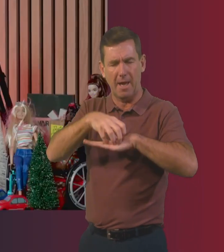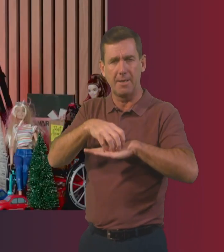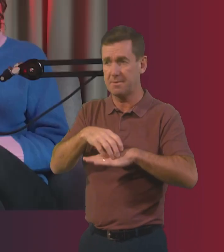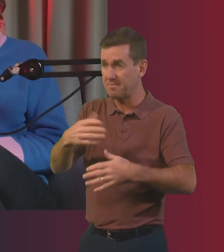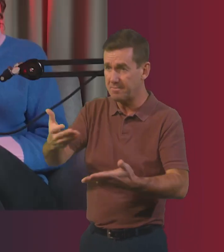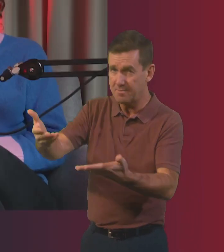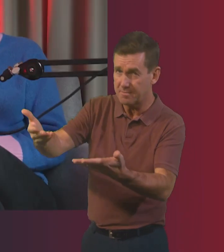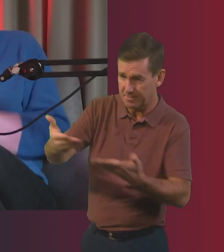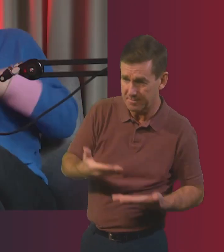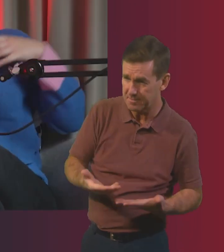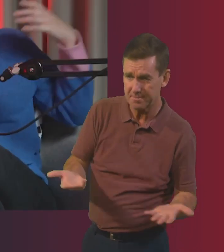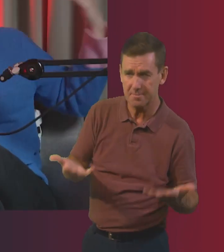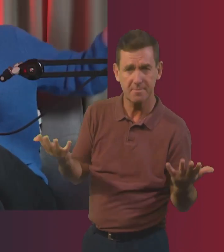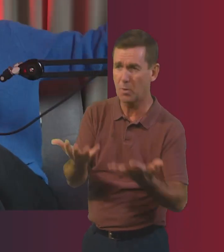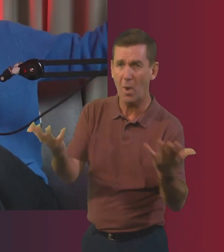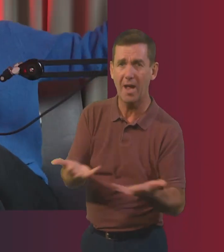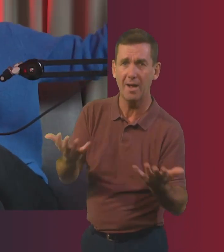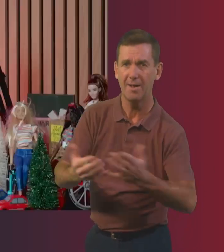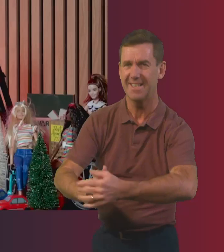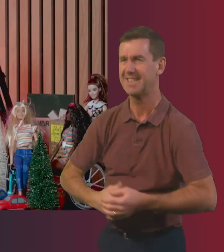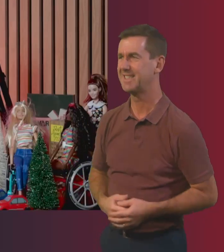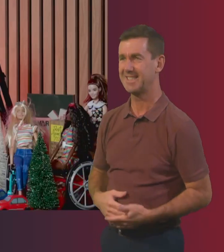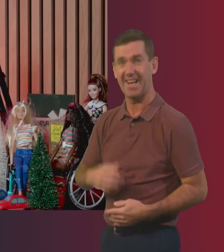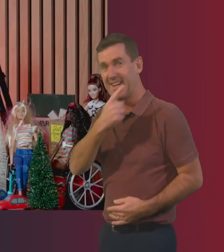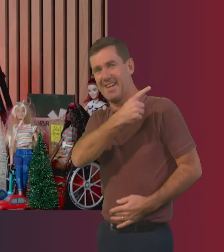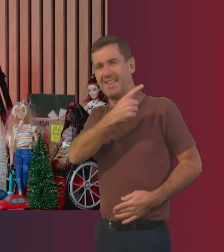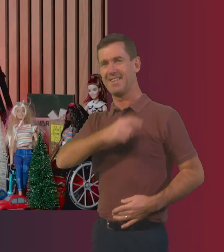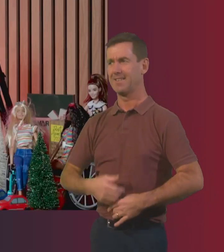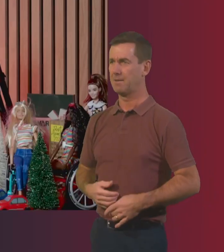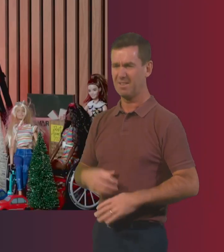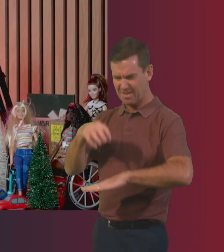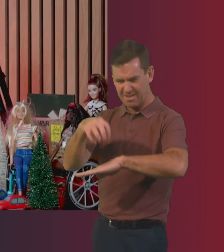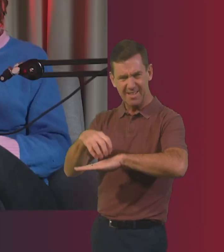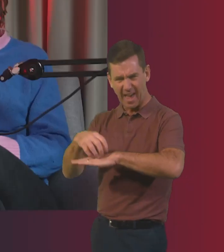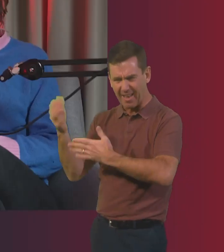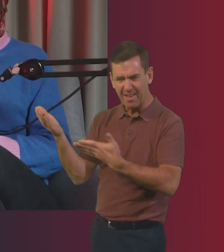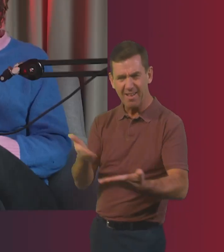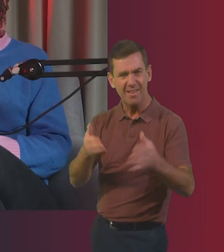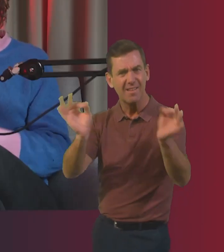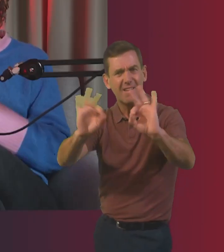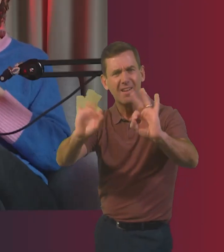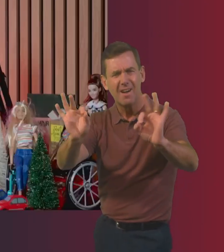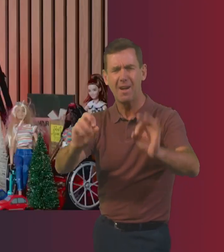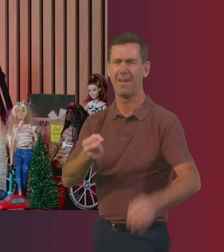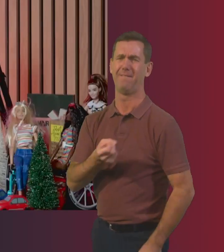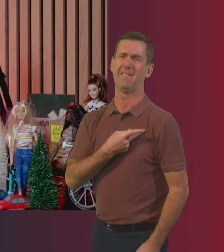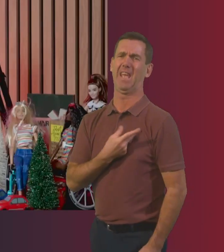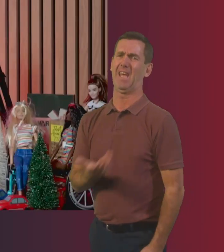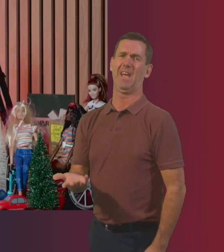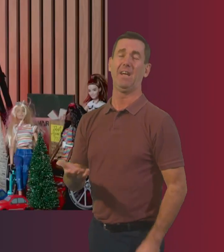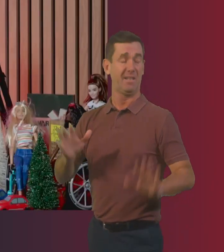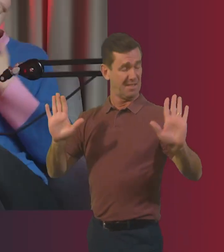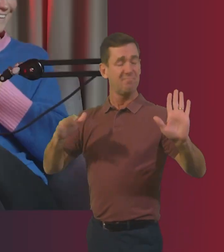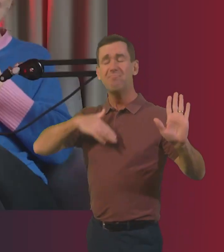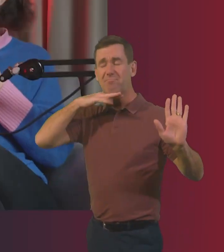our... And now bring in my grandma. You've not brought any cake with you? I know. I'm sorry, that's it. I know, Right,